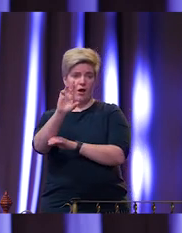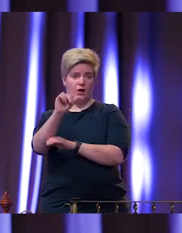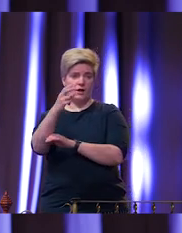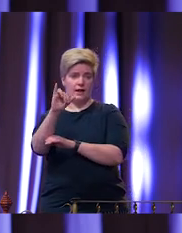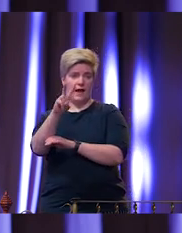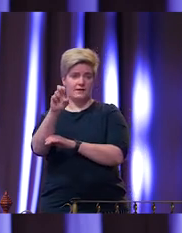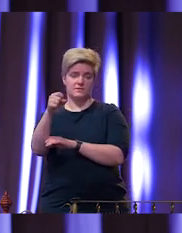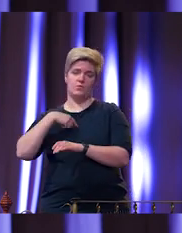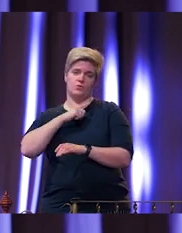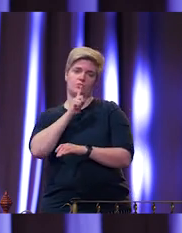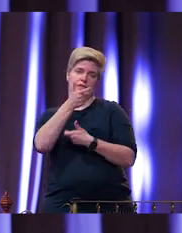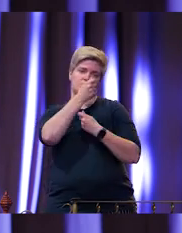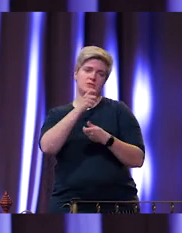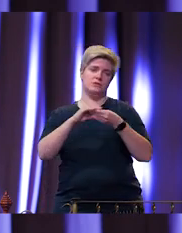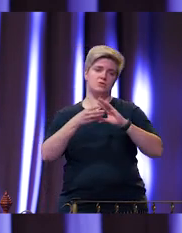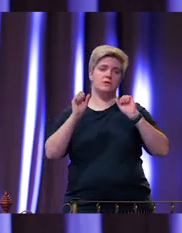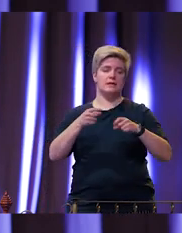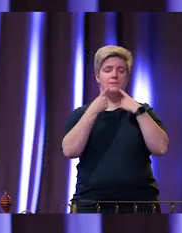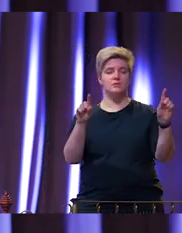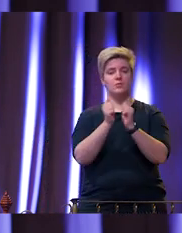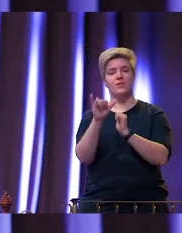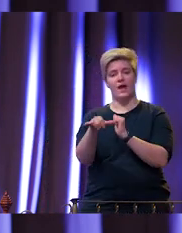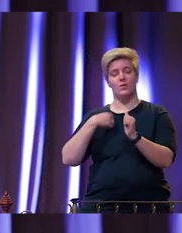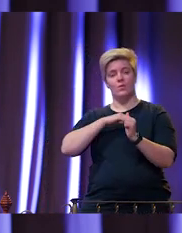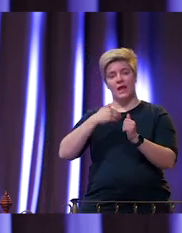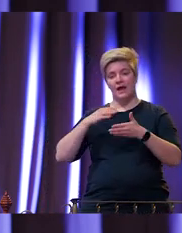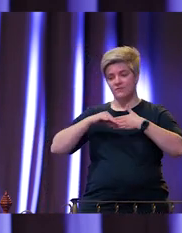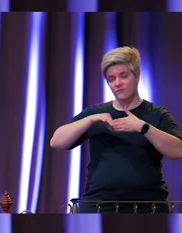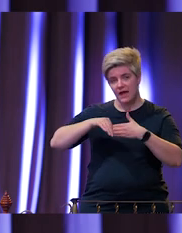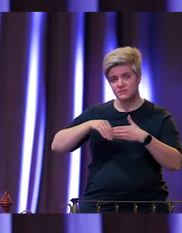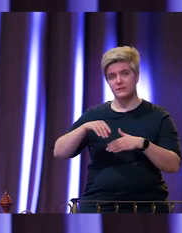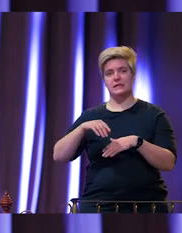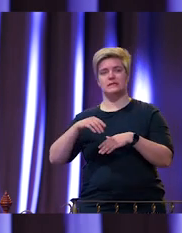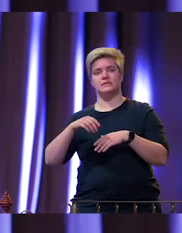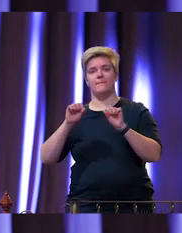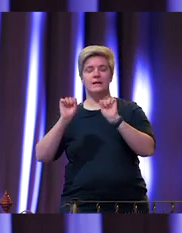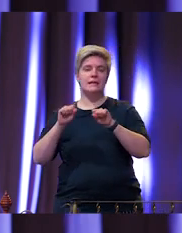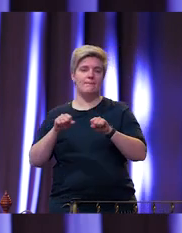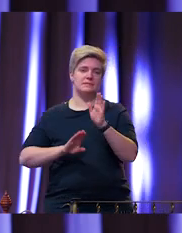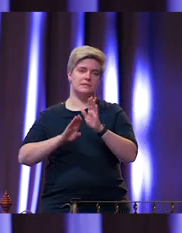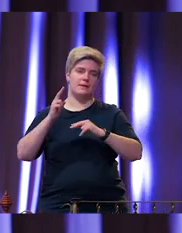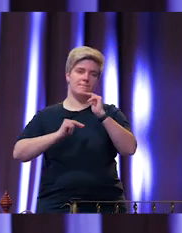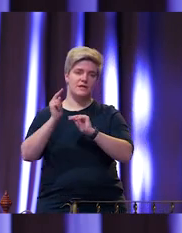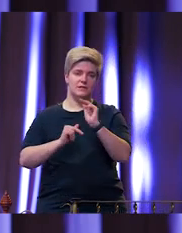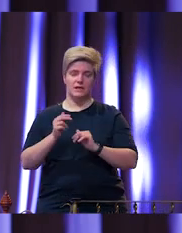be told by those. And we do have some flexibility. We have some capacity building stuff that kind of like, you know,